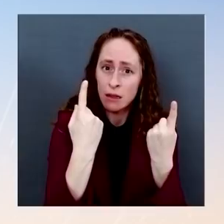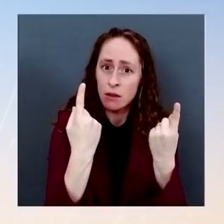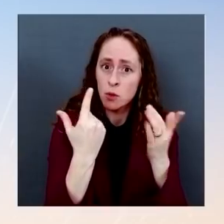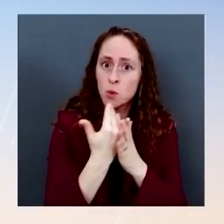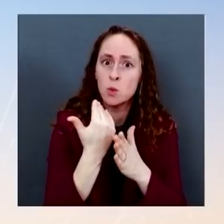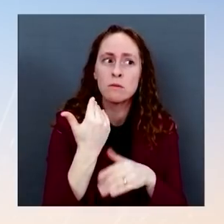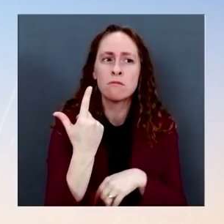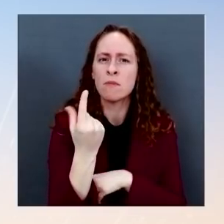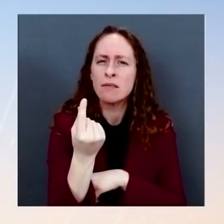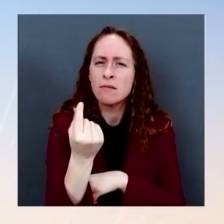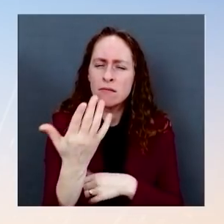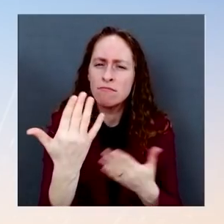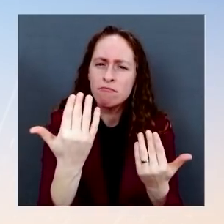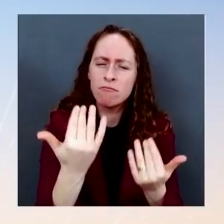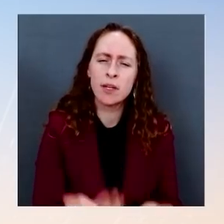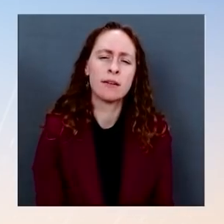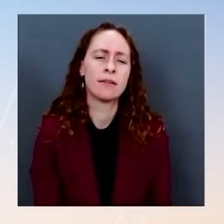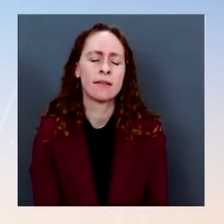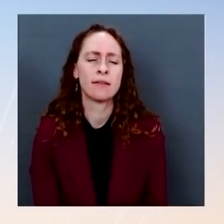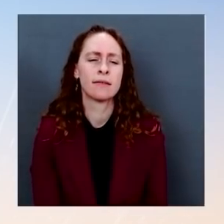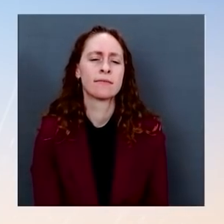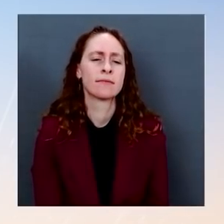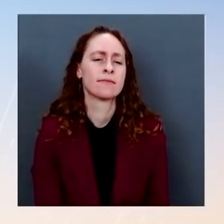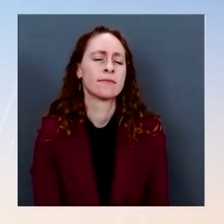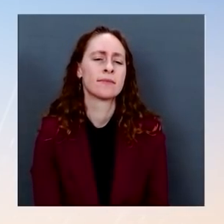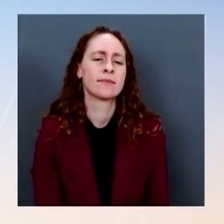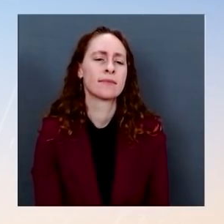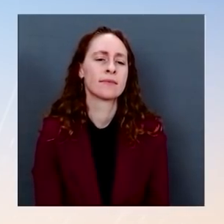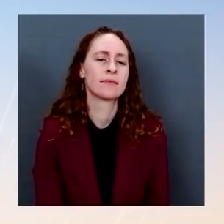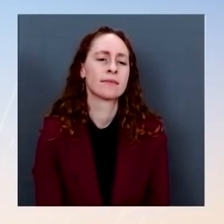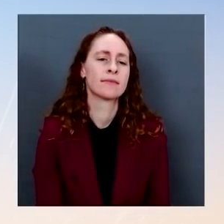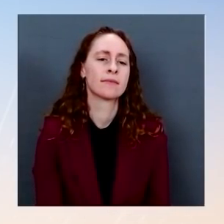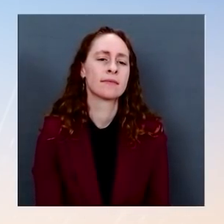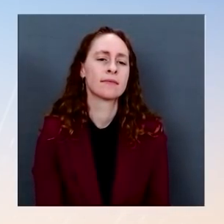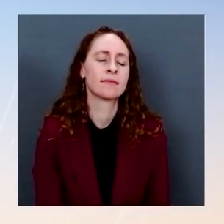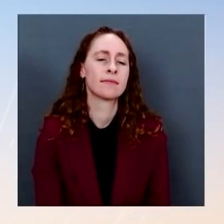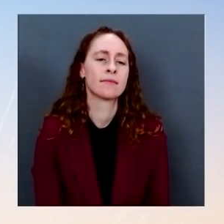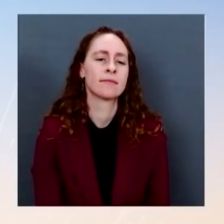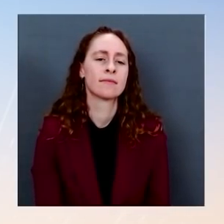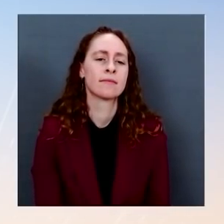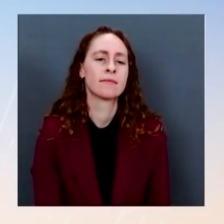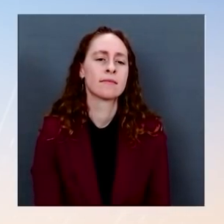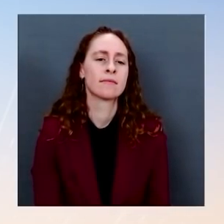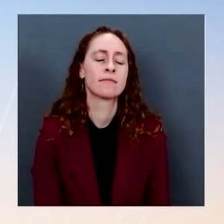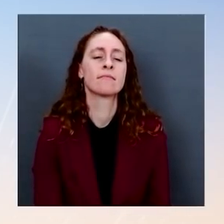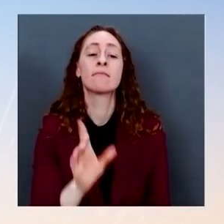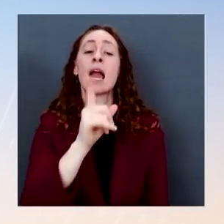The State Department updated it to include information on Russia's military buildup on Ukraine's border,